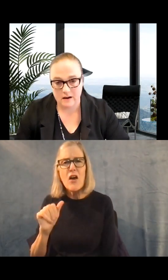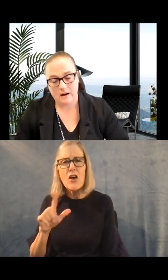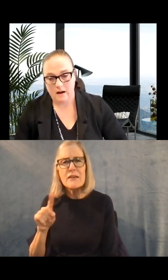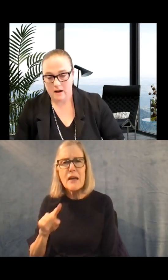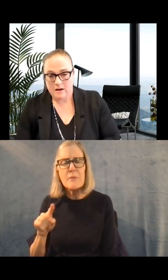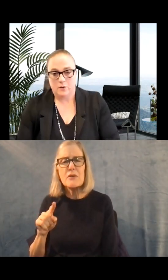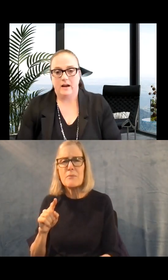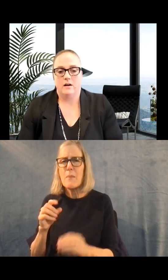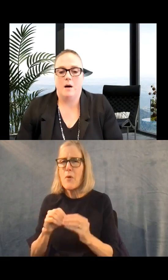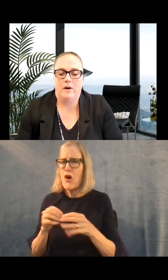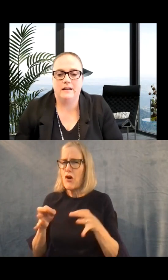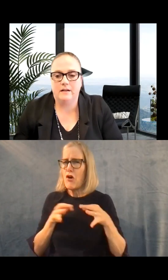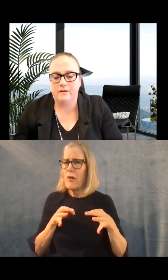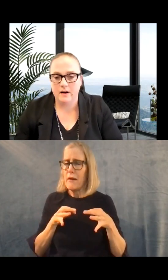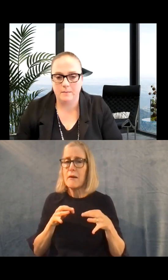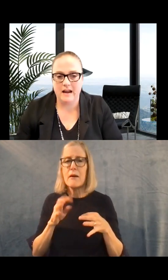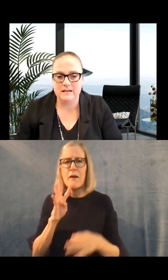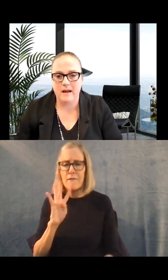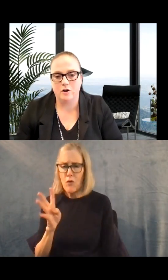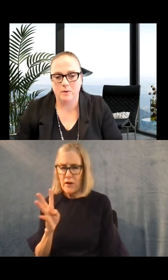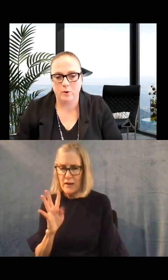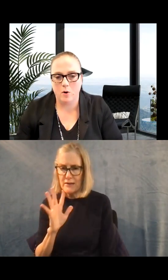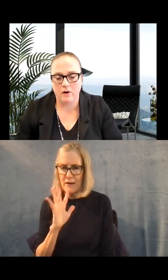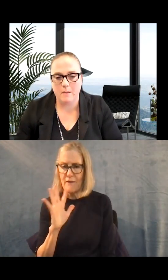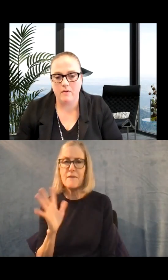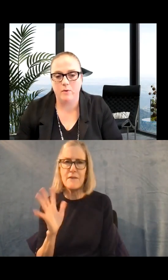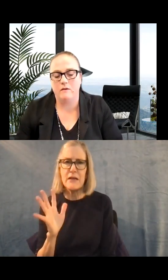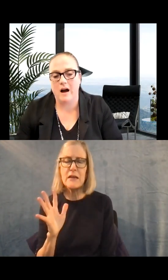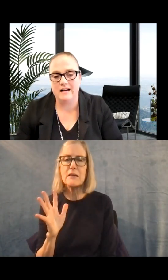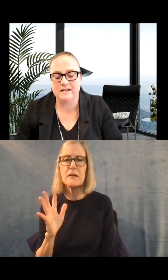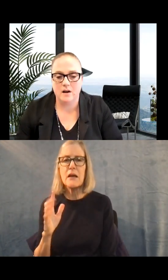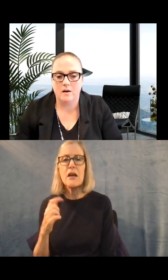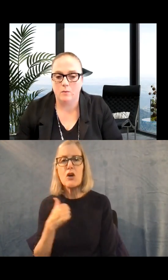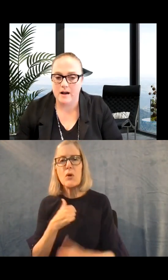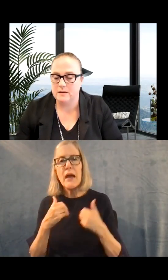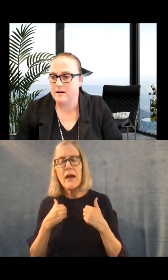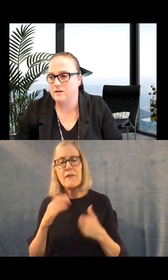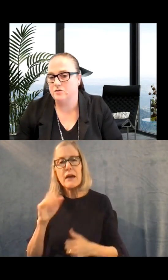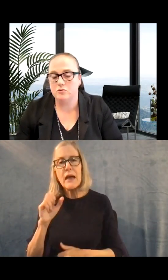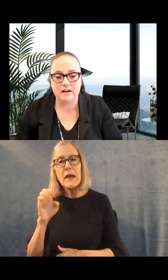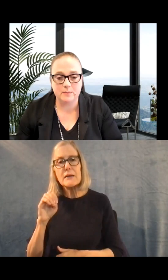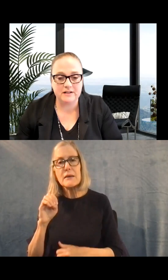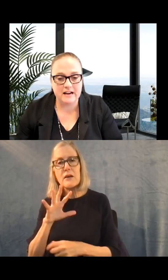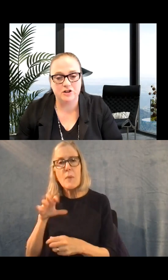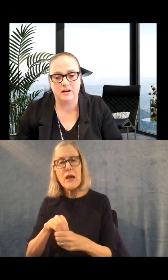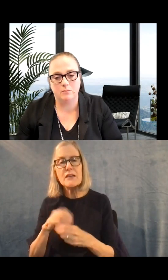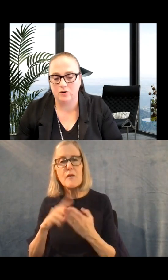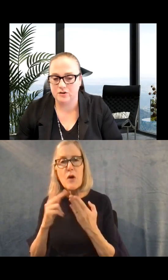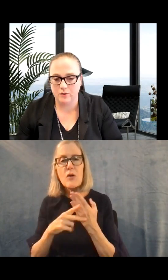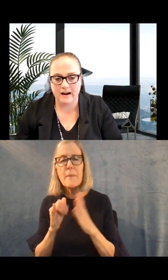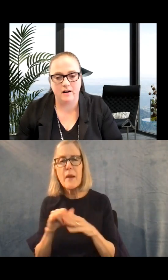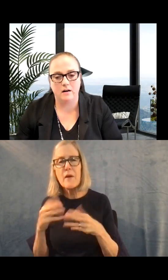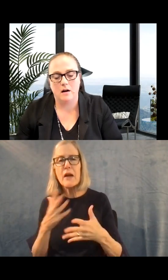50s. So we have a comprehensive case management program that provides respite,